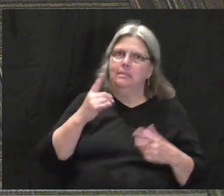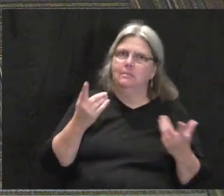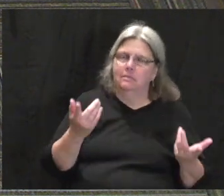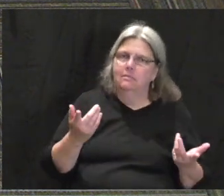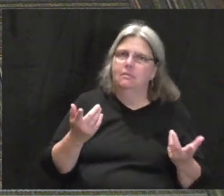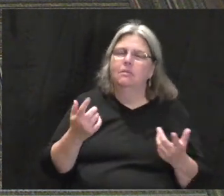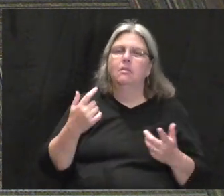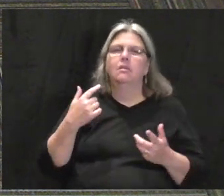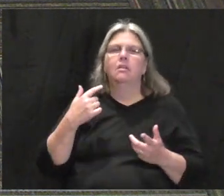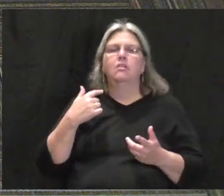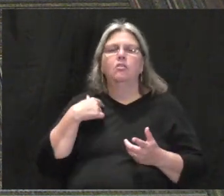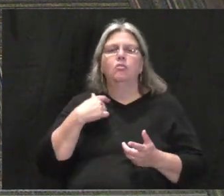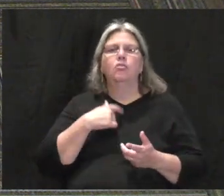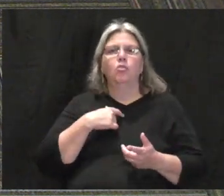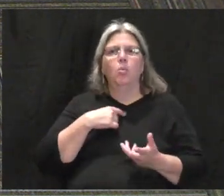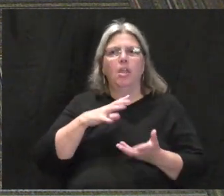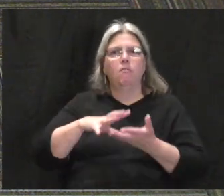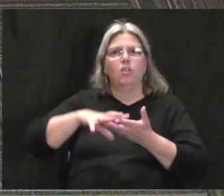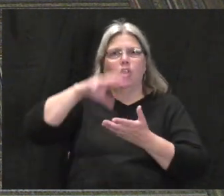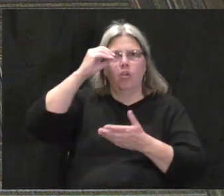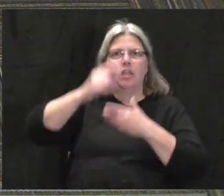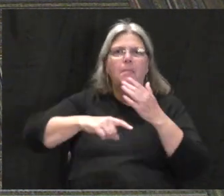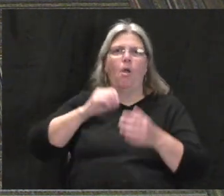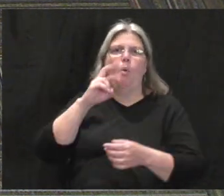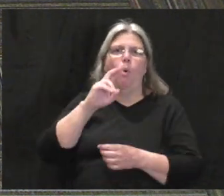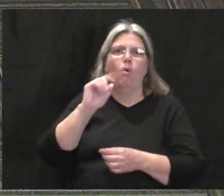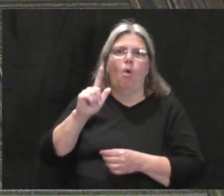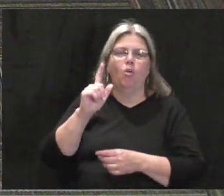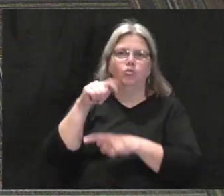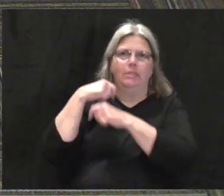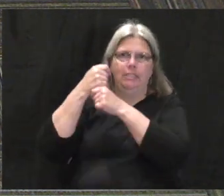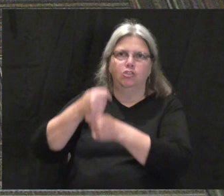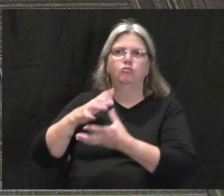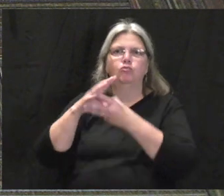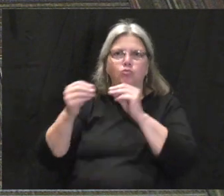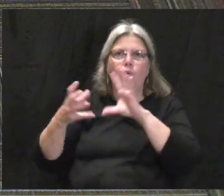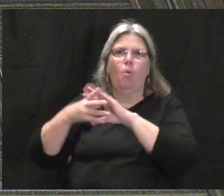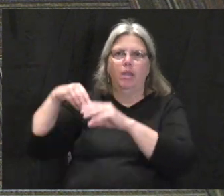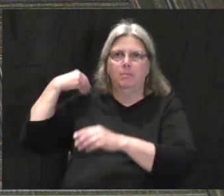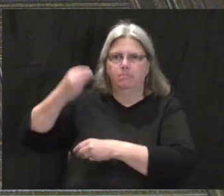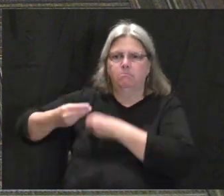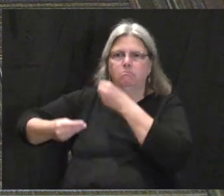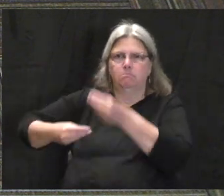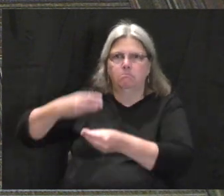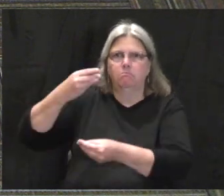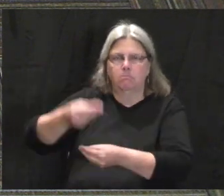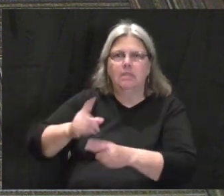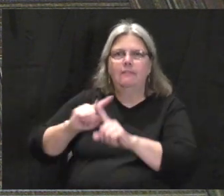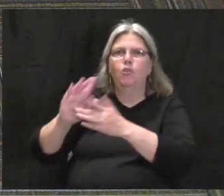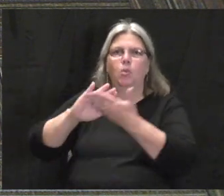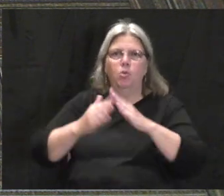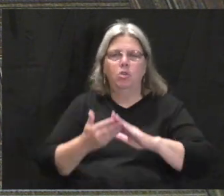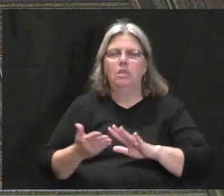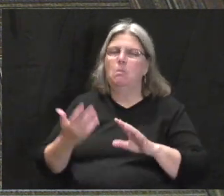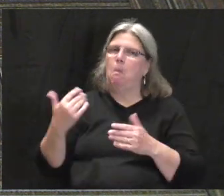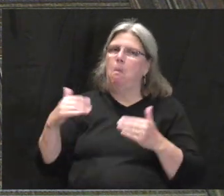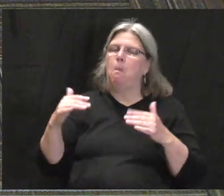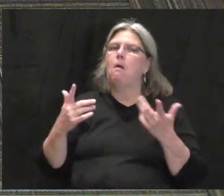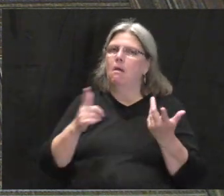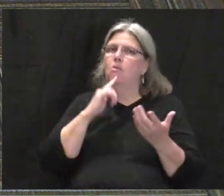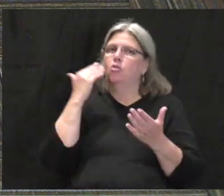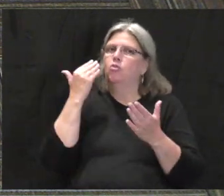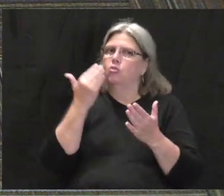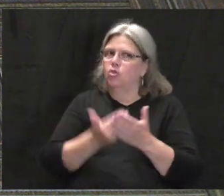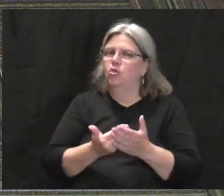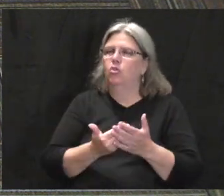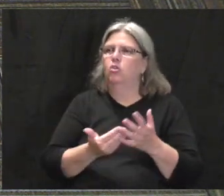good, just a very good exercise for our teachers. Is it the